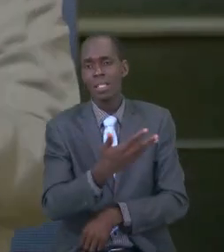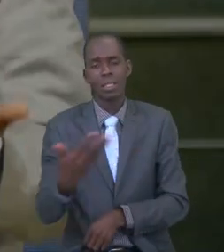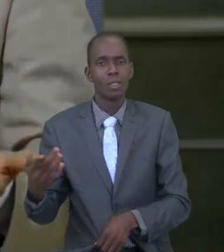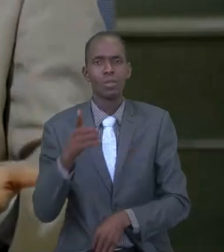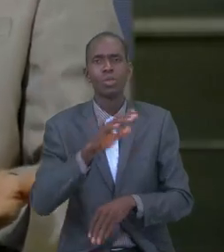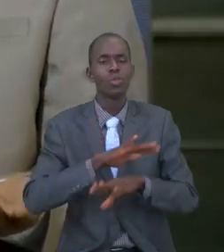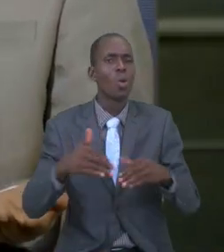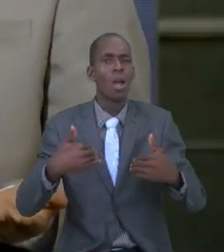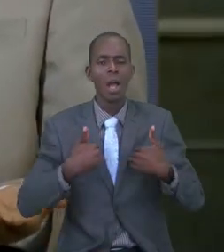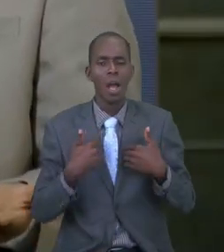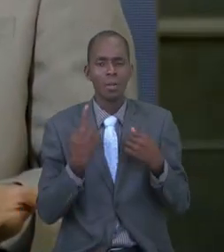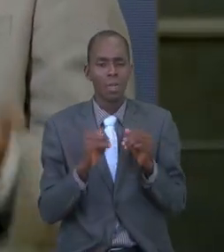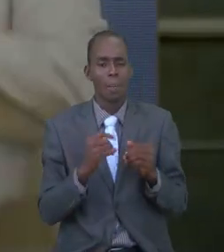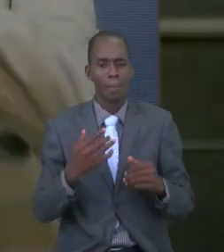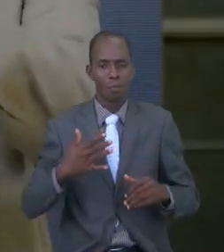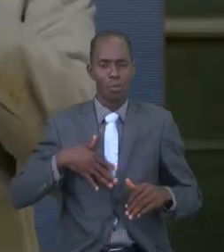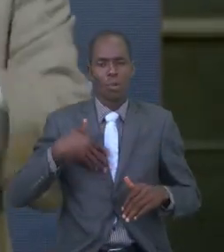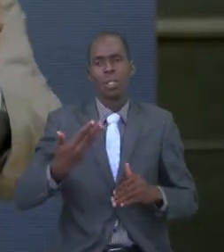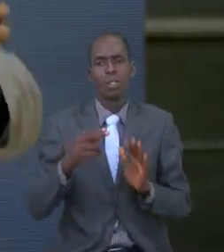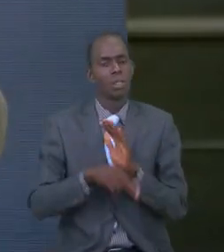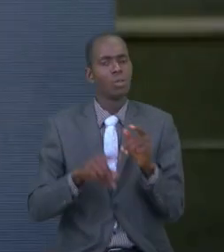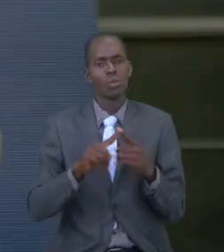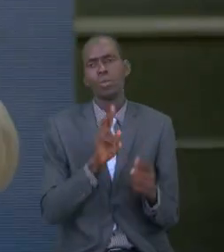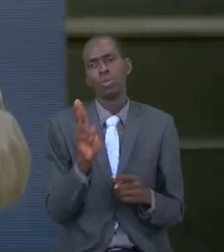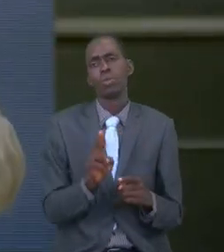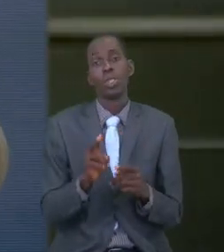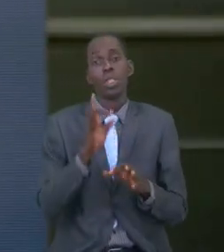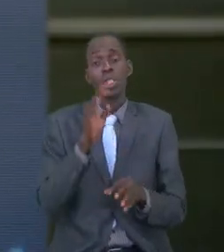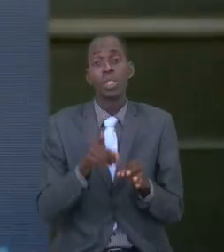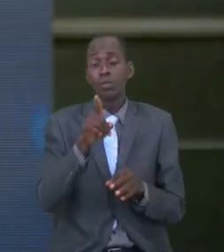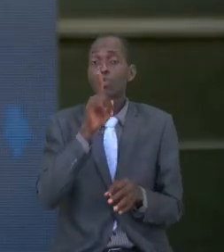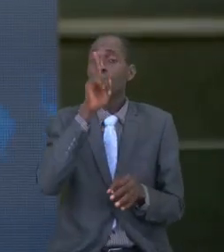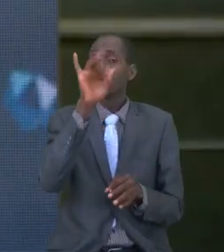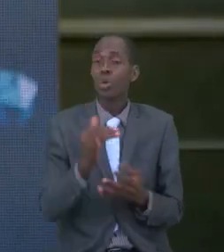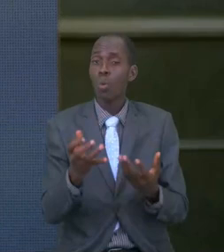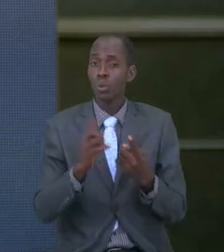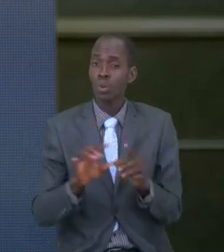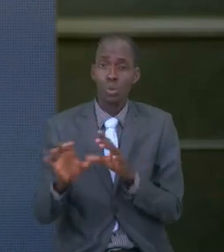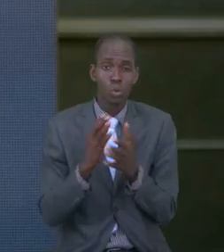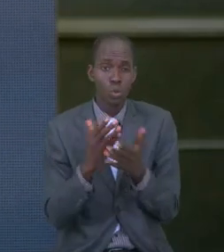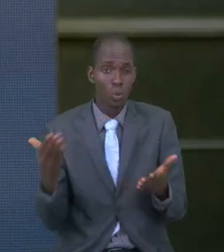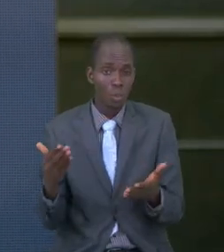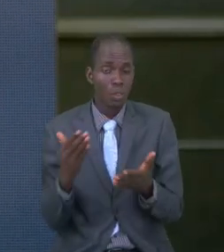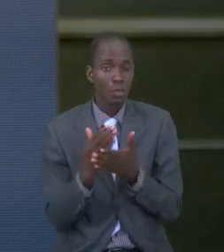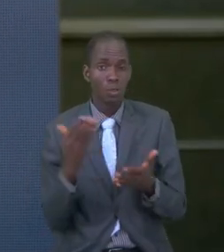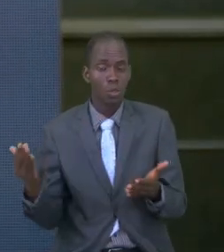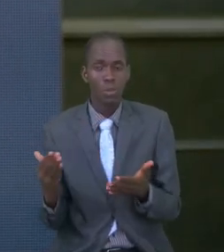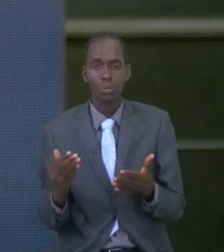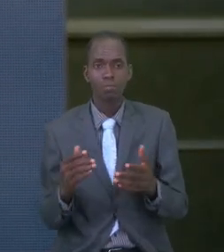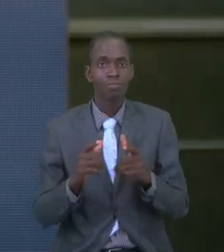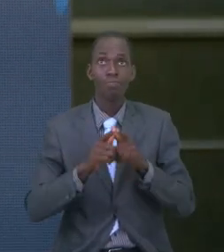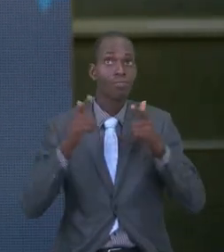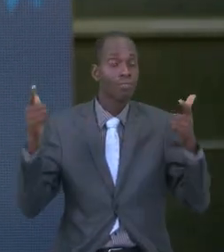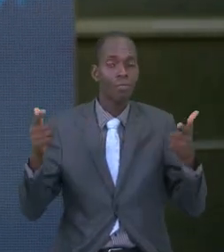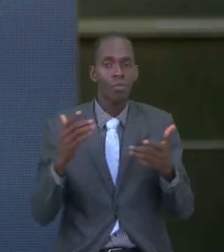have intention of using. If you really want to do something dramatic,